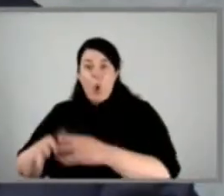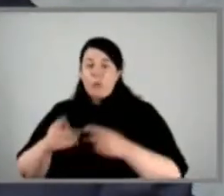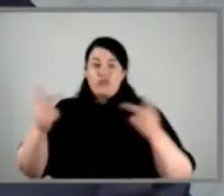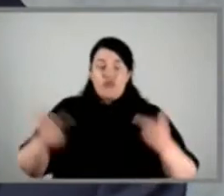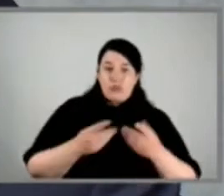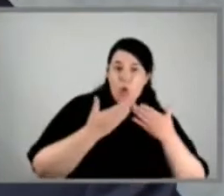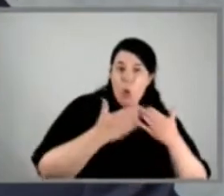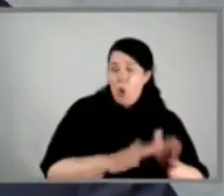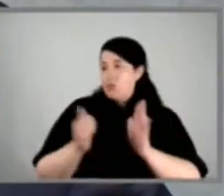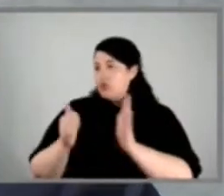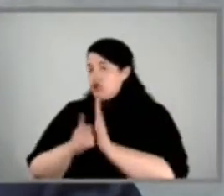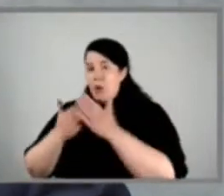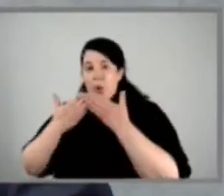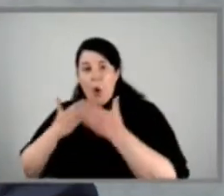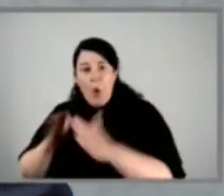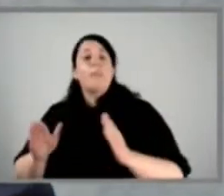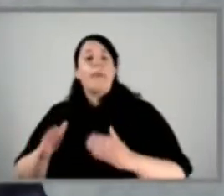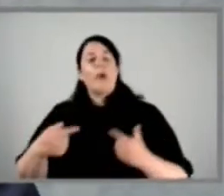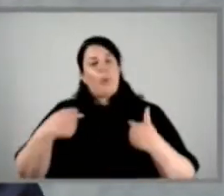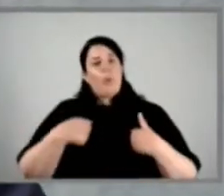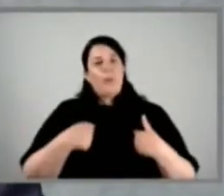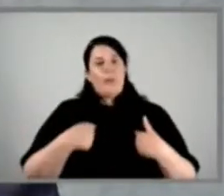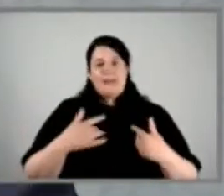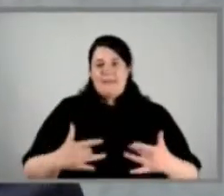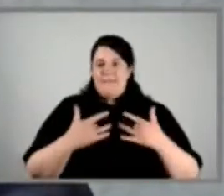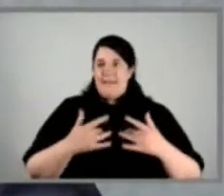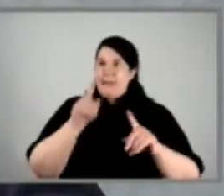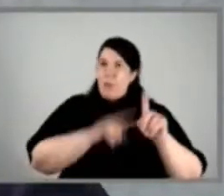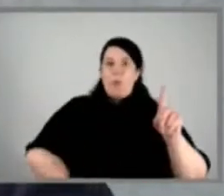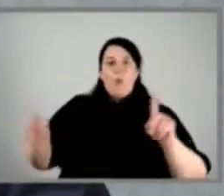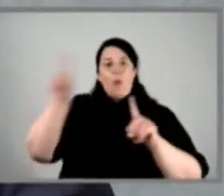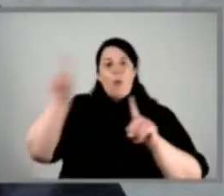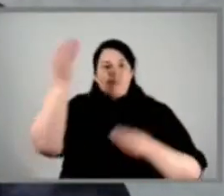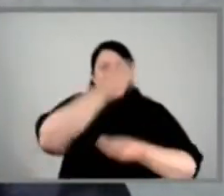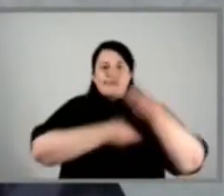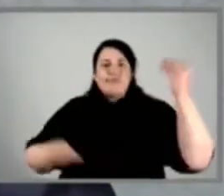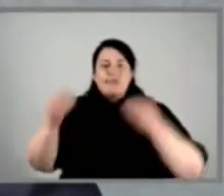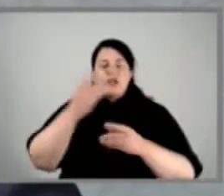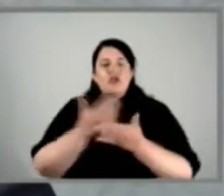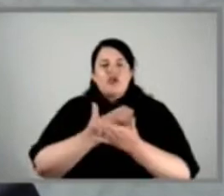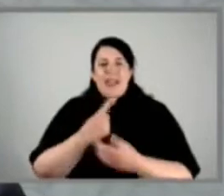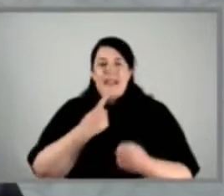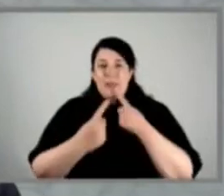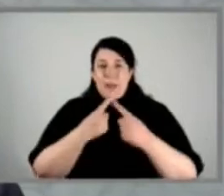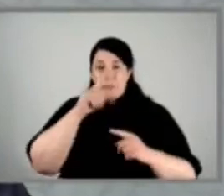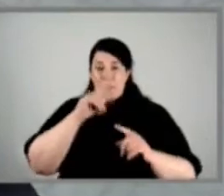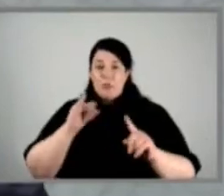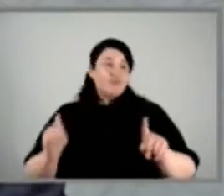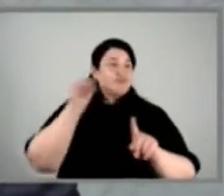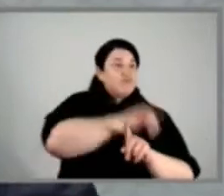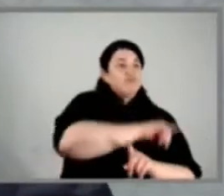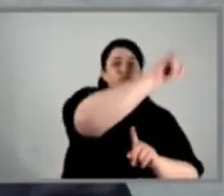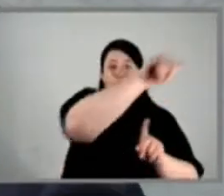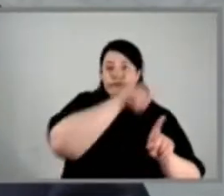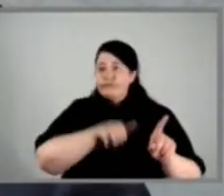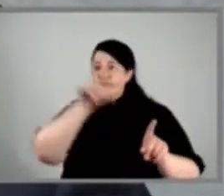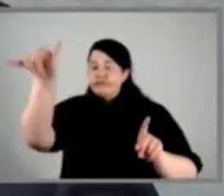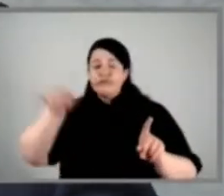to be confident that they can share information about people who are travelling from jurisdiction to jurisdiction. Now, at the